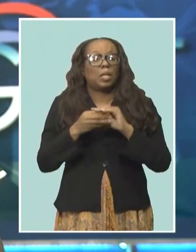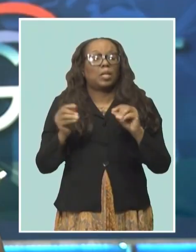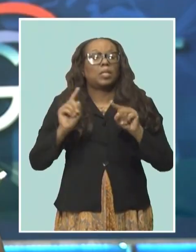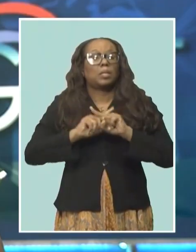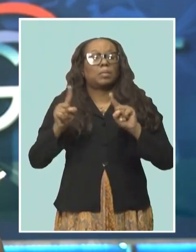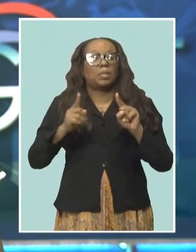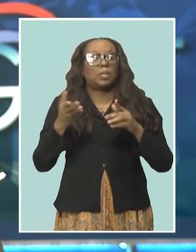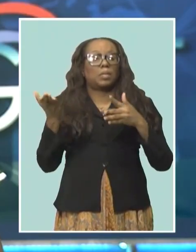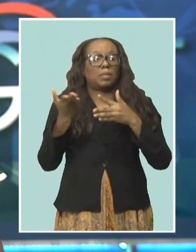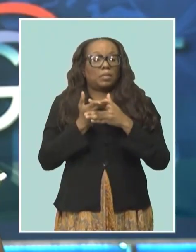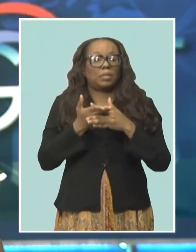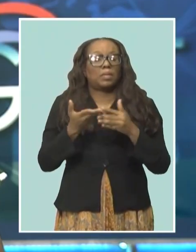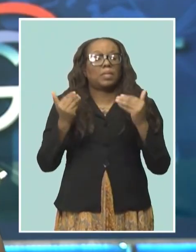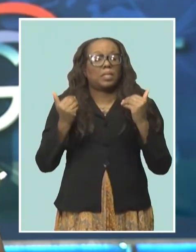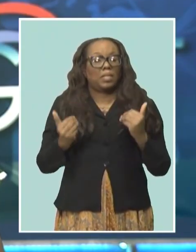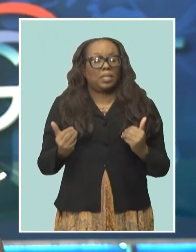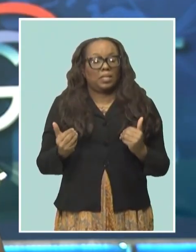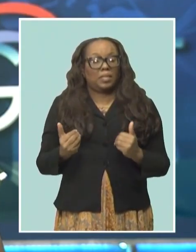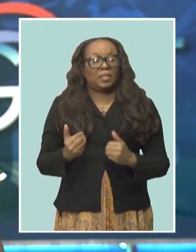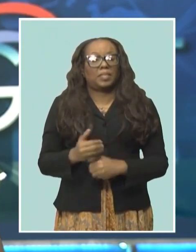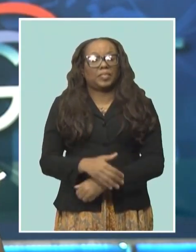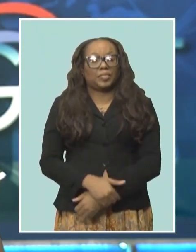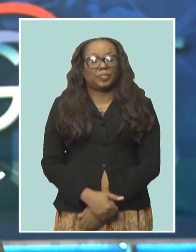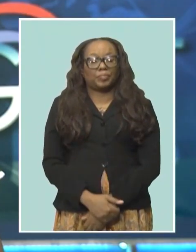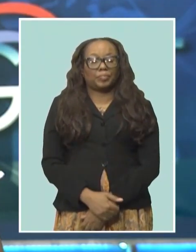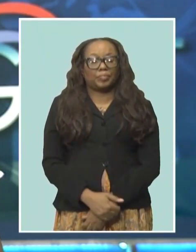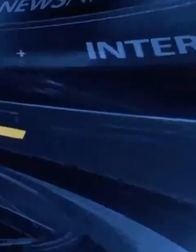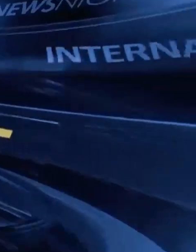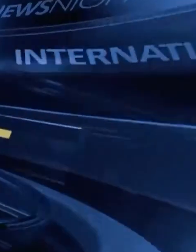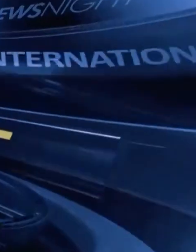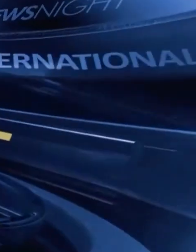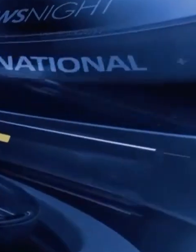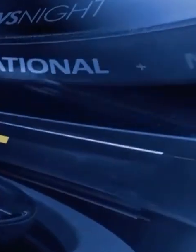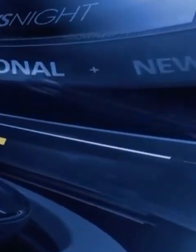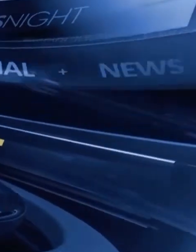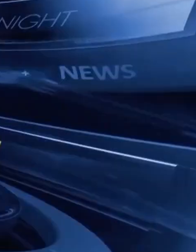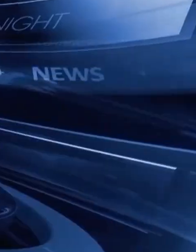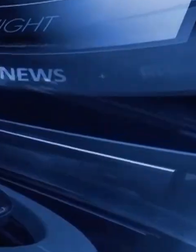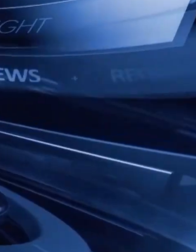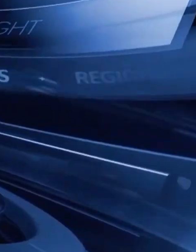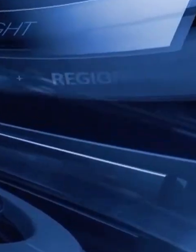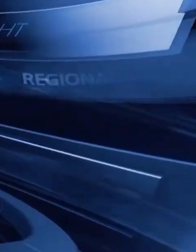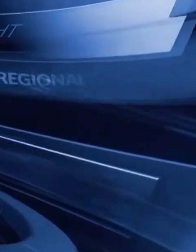confirms 6 more candidates for the next general election.